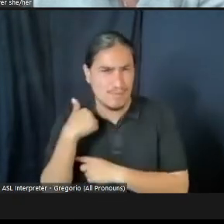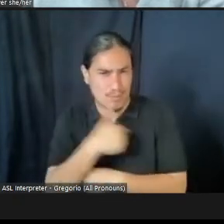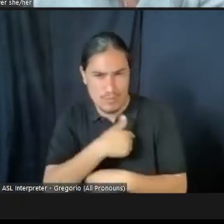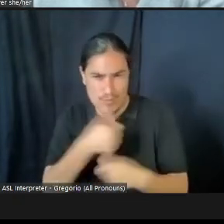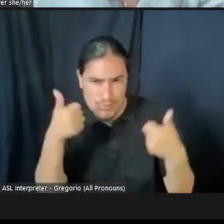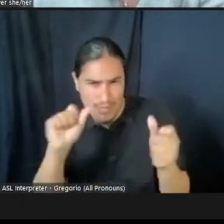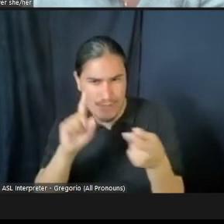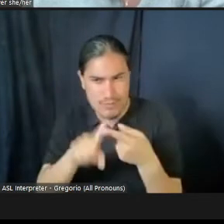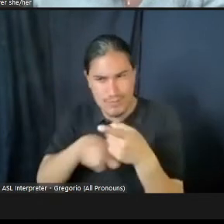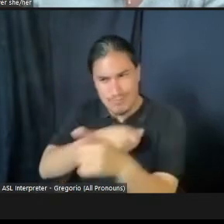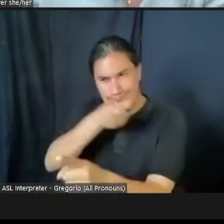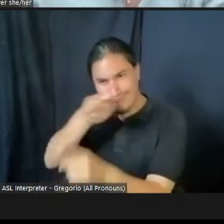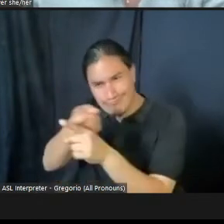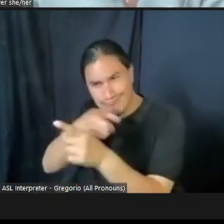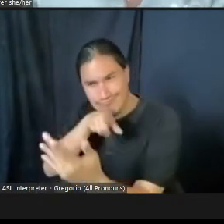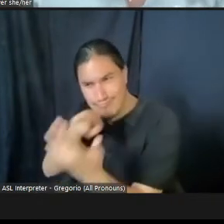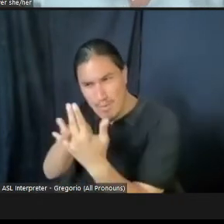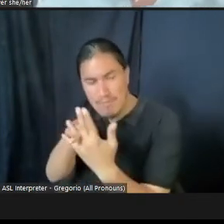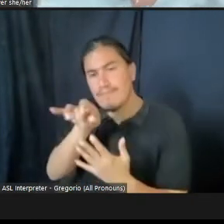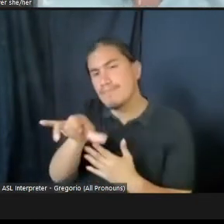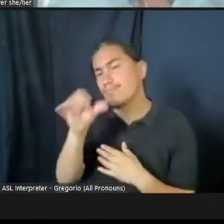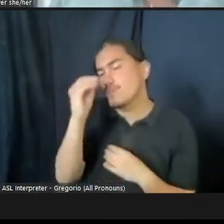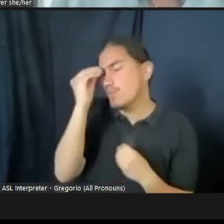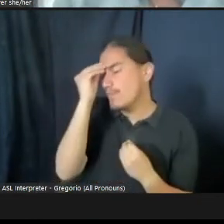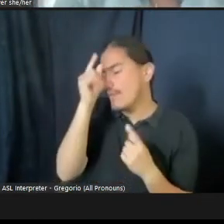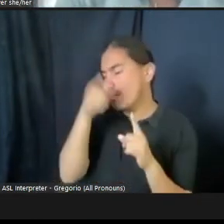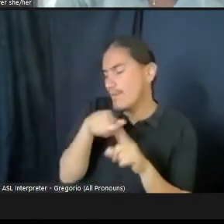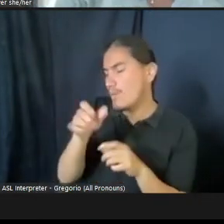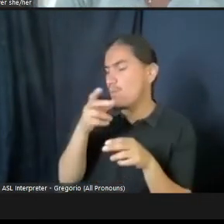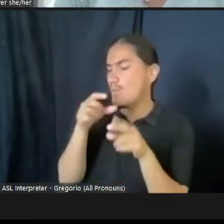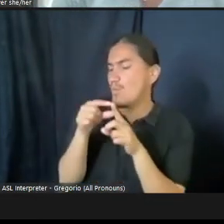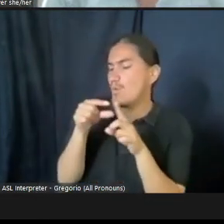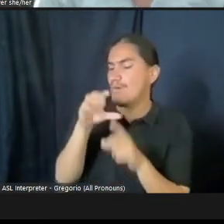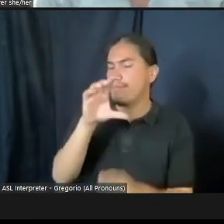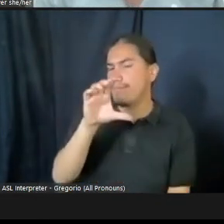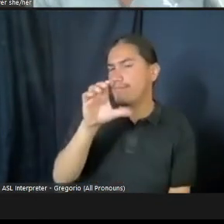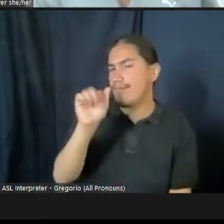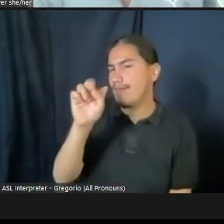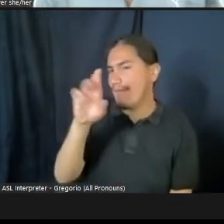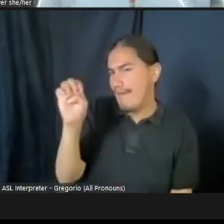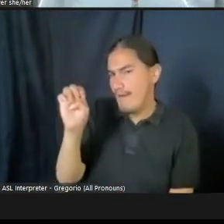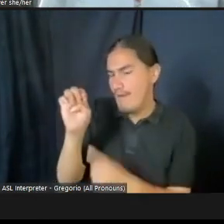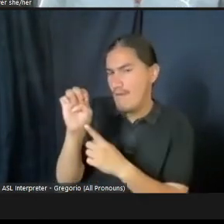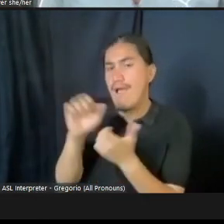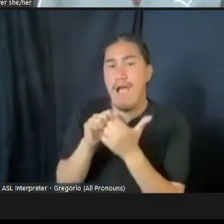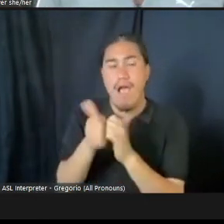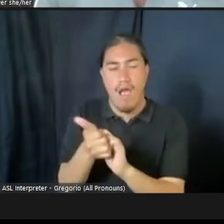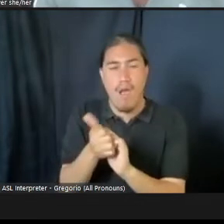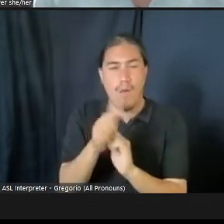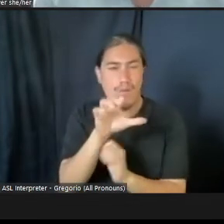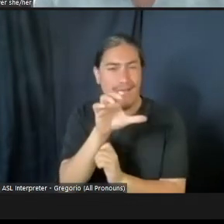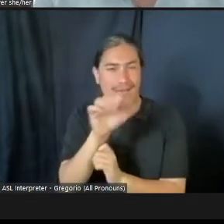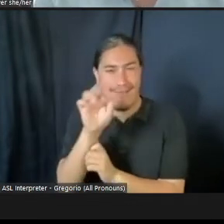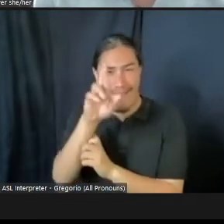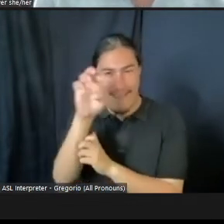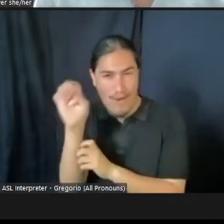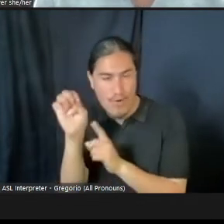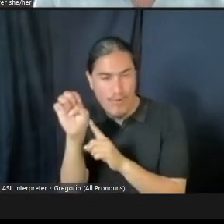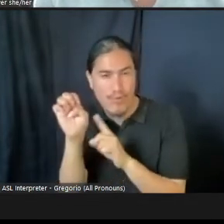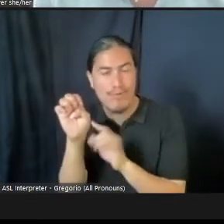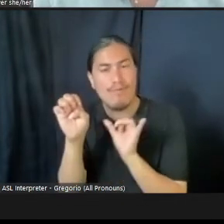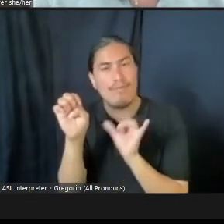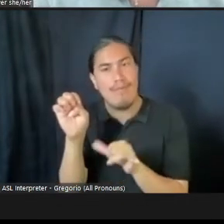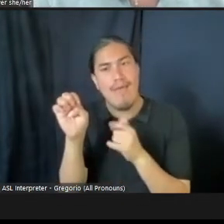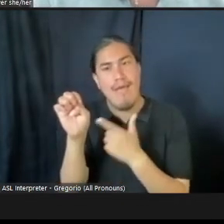to impact. So I'm thinking about the word care and how the word care, which is deployed, I feel like